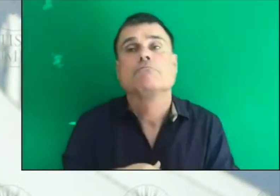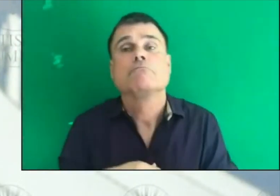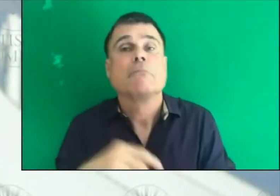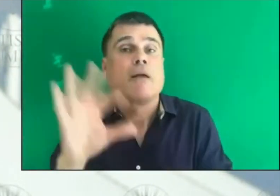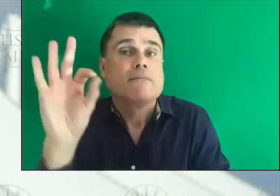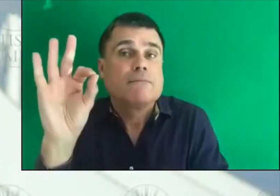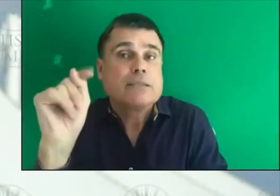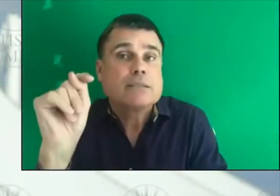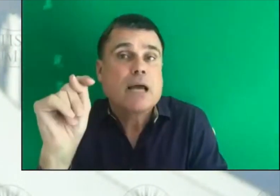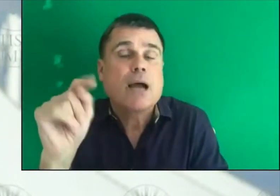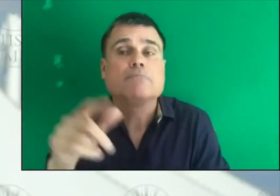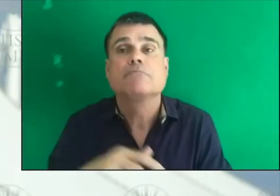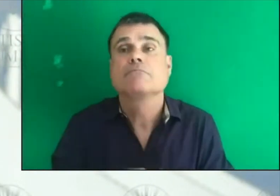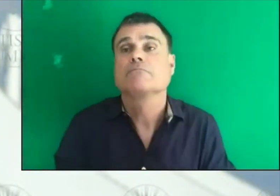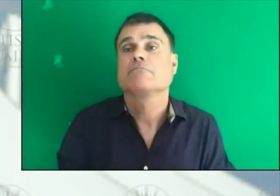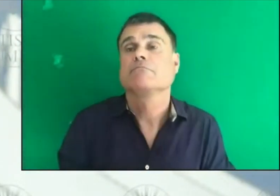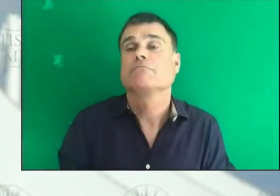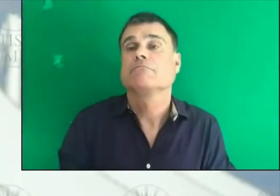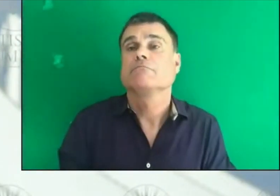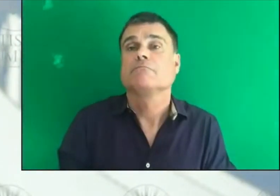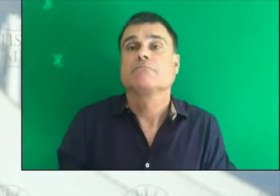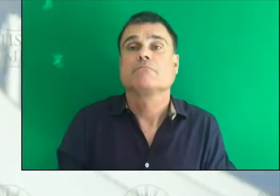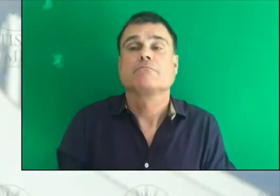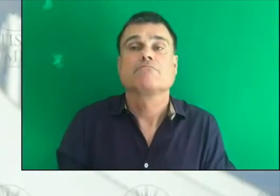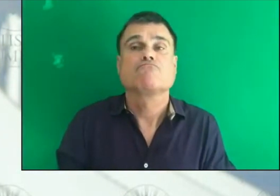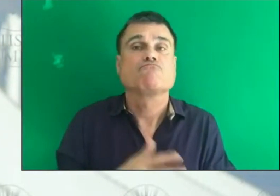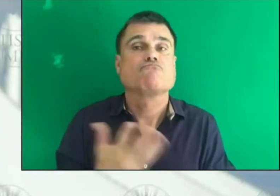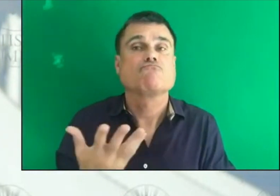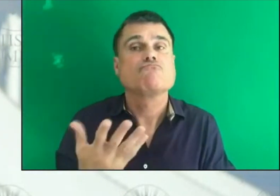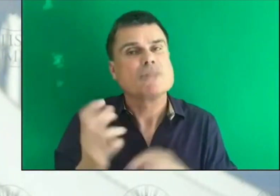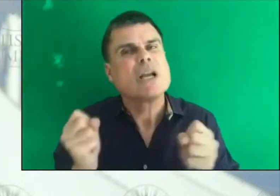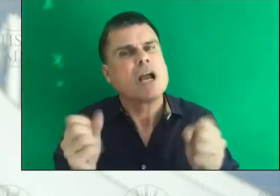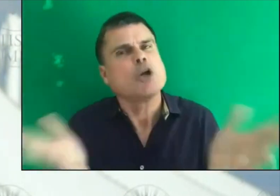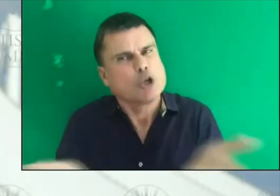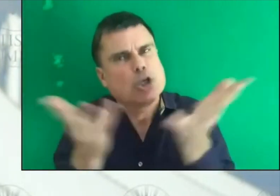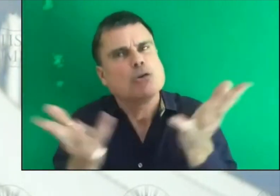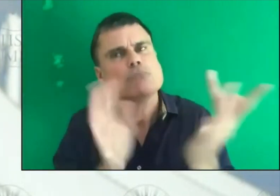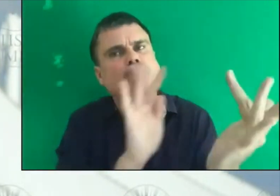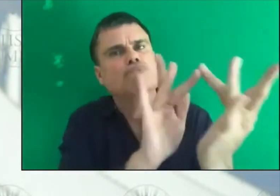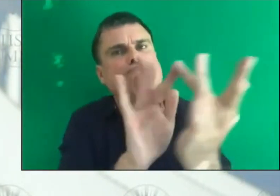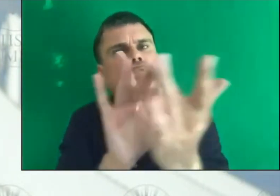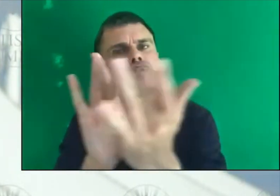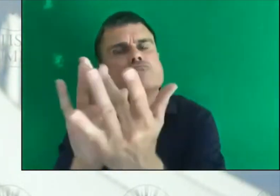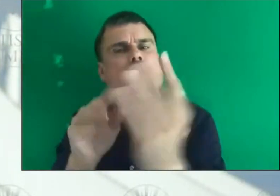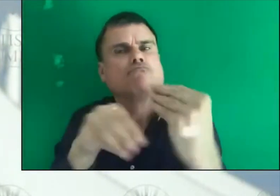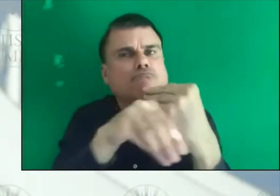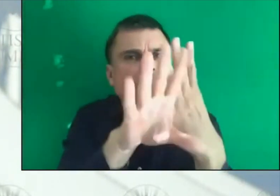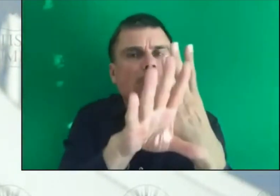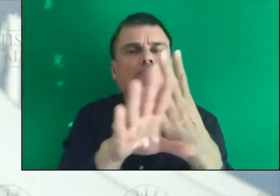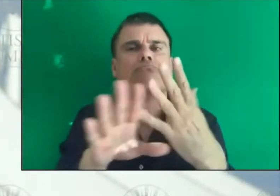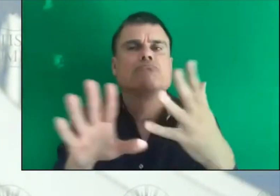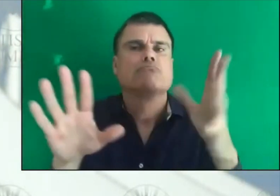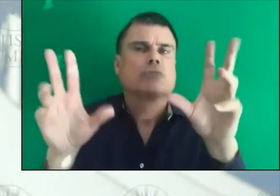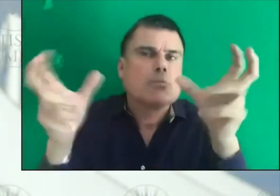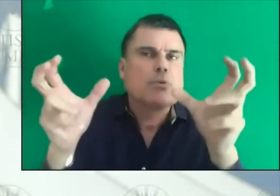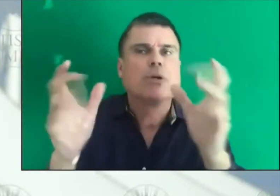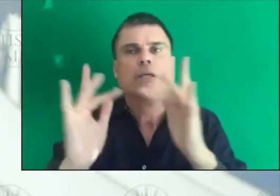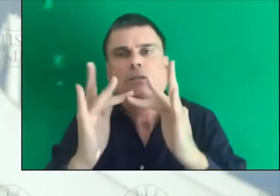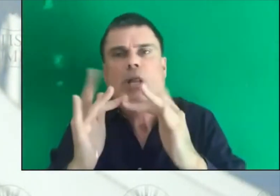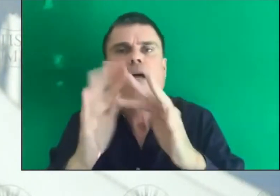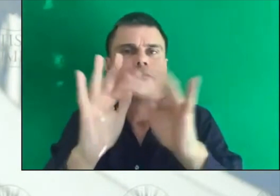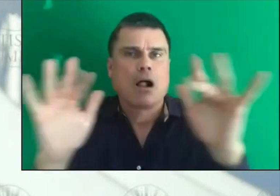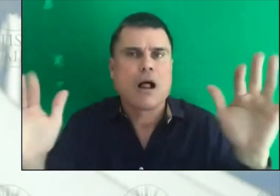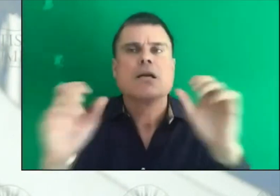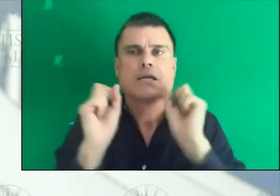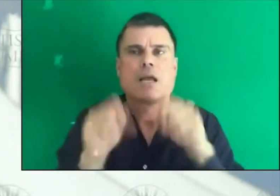continuing with those efforts. This is a 2-week period. And what I'm asking people to do, in addition to all the other things that we're asking people to